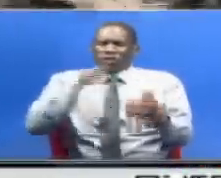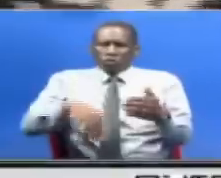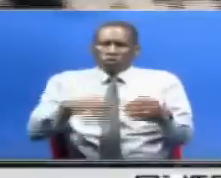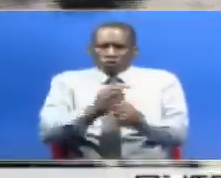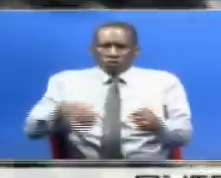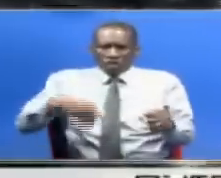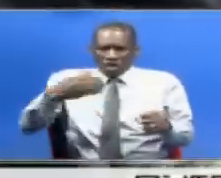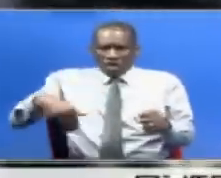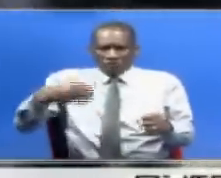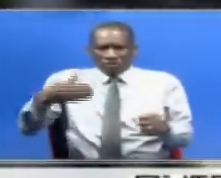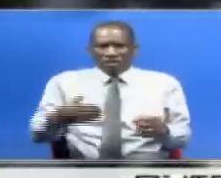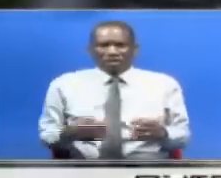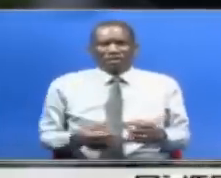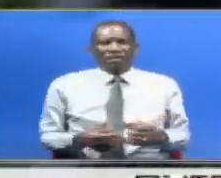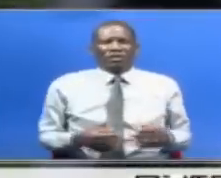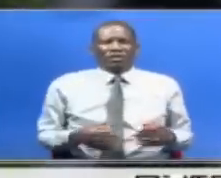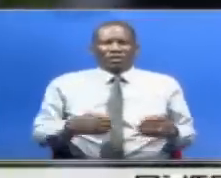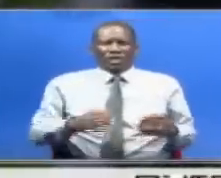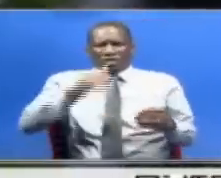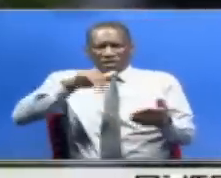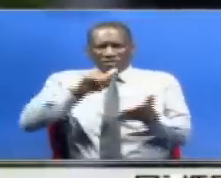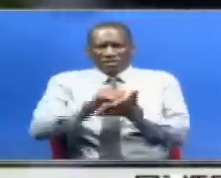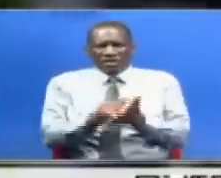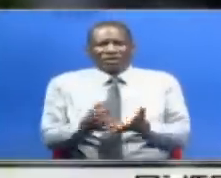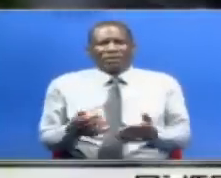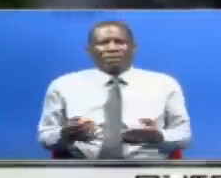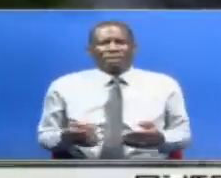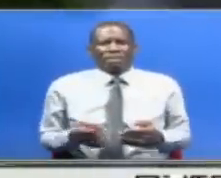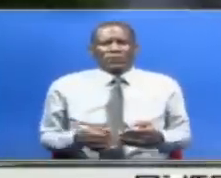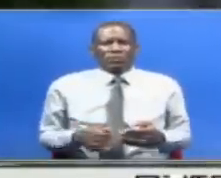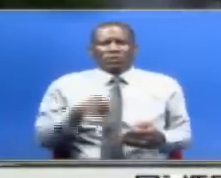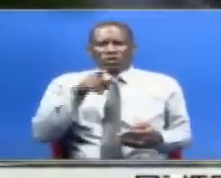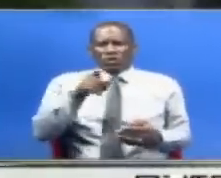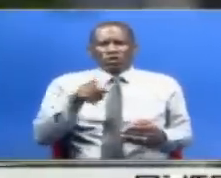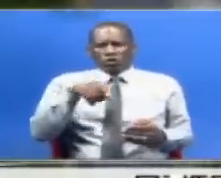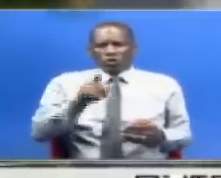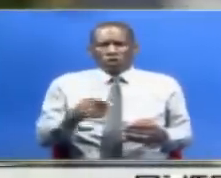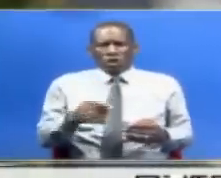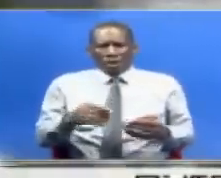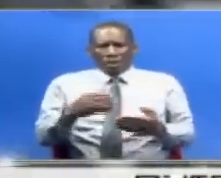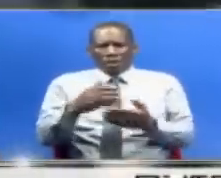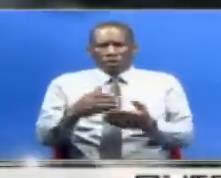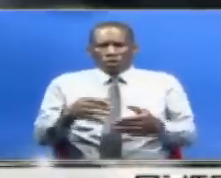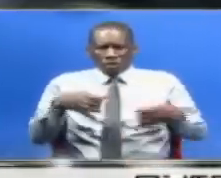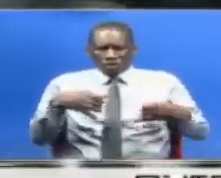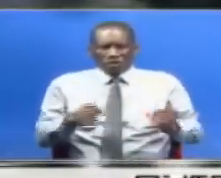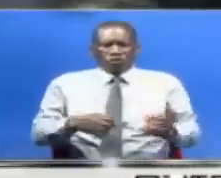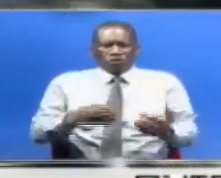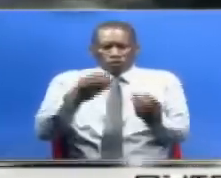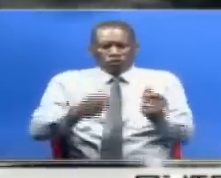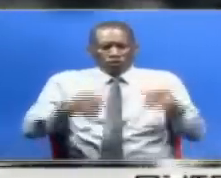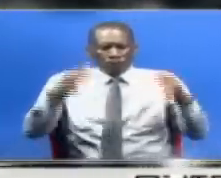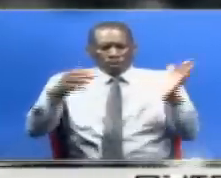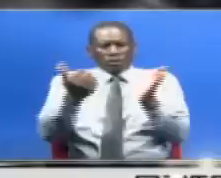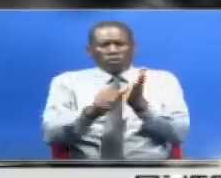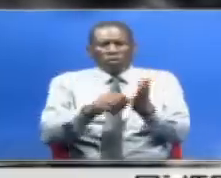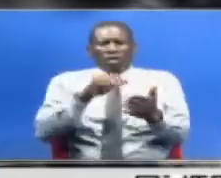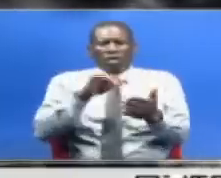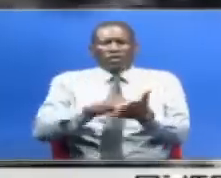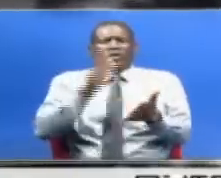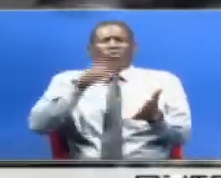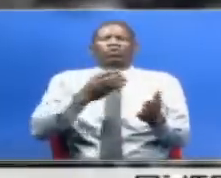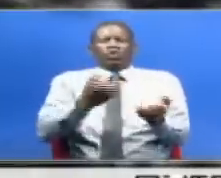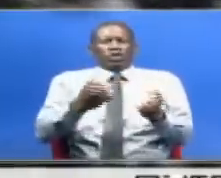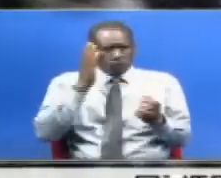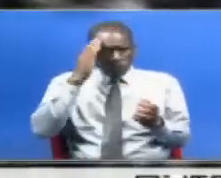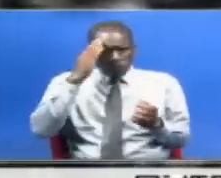running costs? Yes. And apart from that, you're part of combating a bigger problem. I think that's the thing we need to realize,